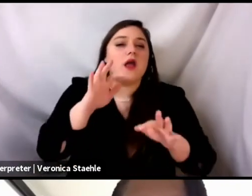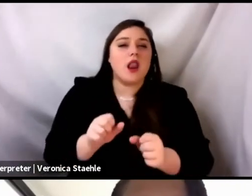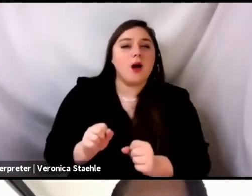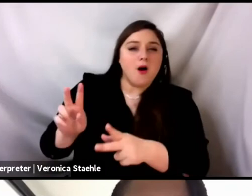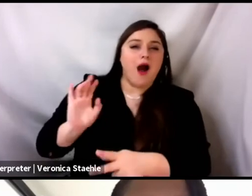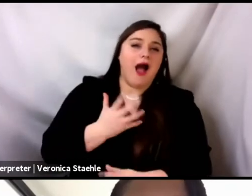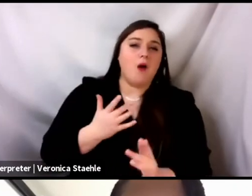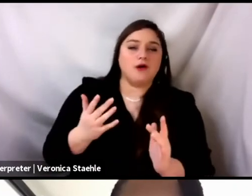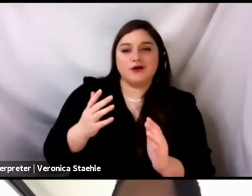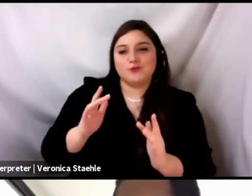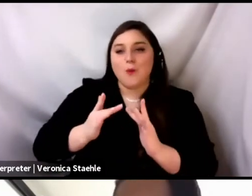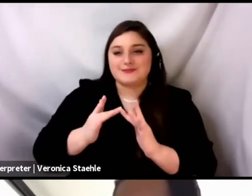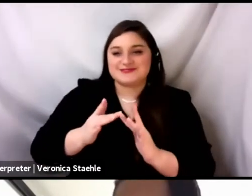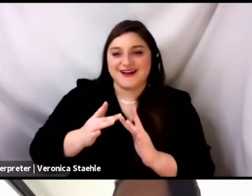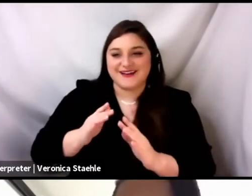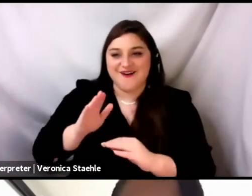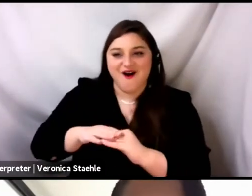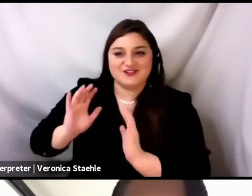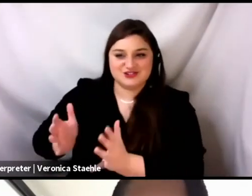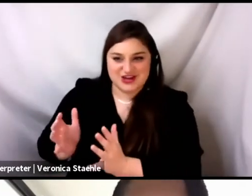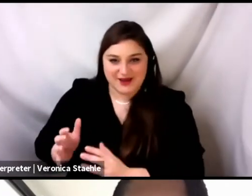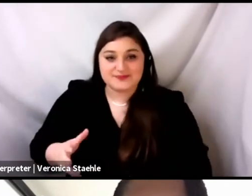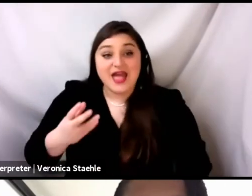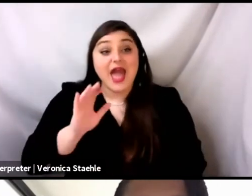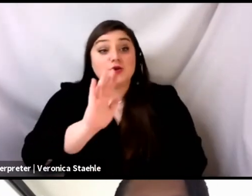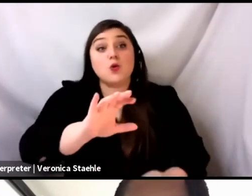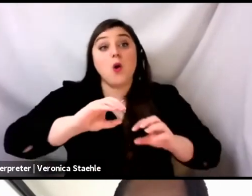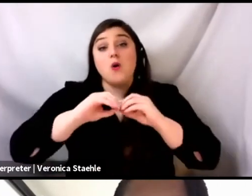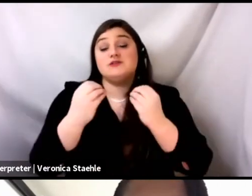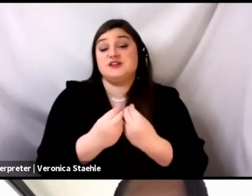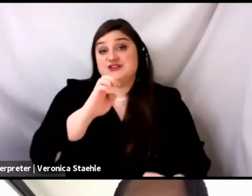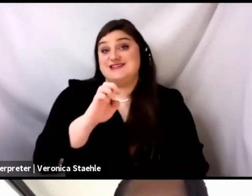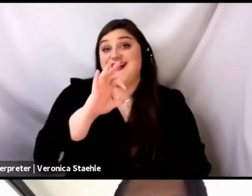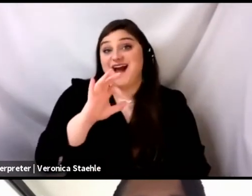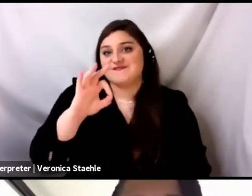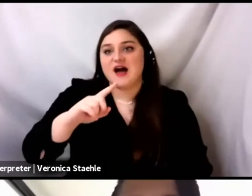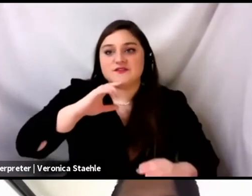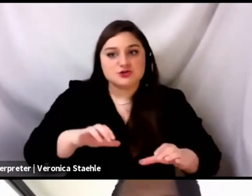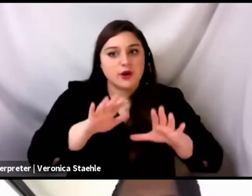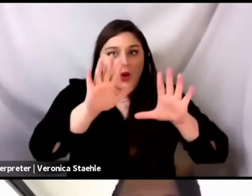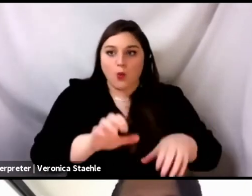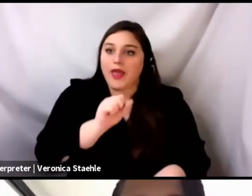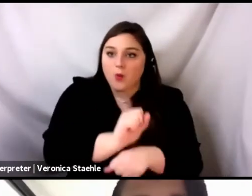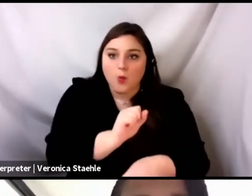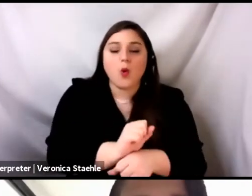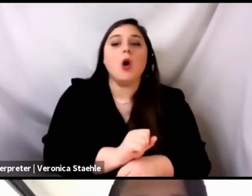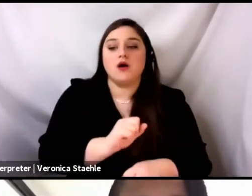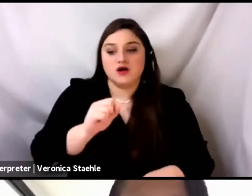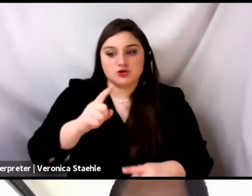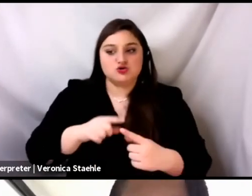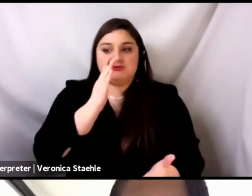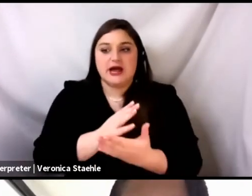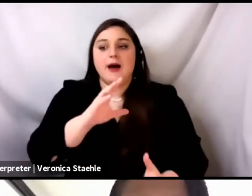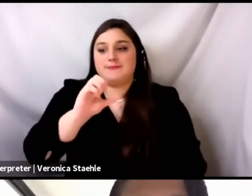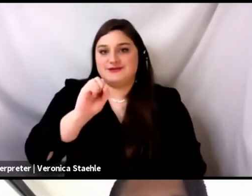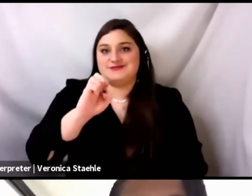will say that, well, your organization, EFF, is doing incredible work in terms of stopping SESTA FOSTA as well as the Earn It bill. I feel like you have like a